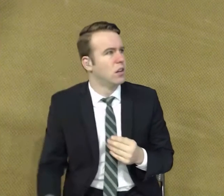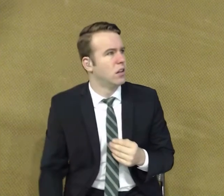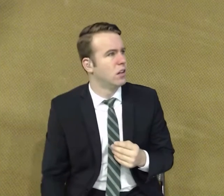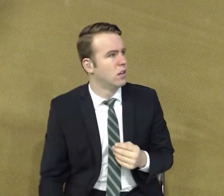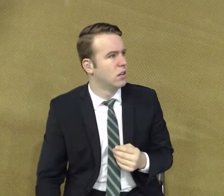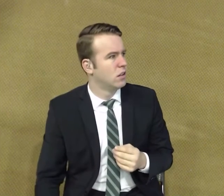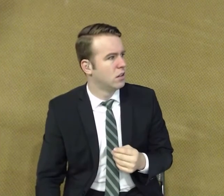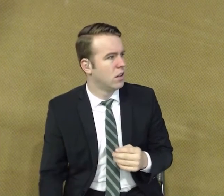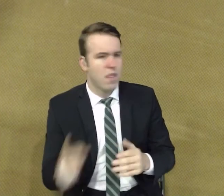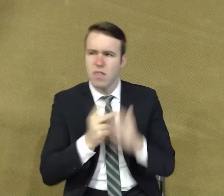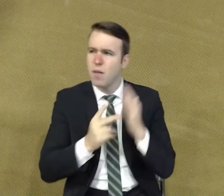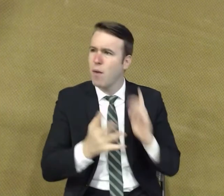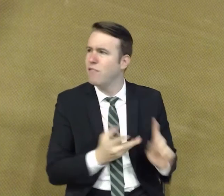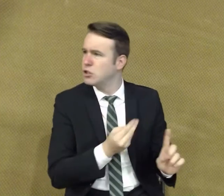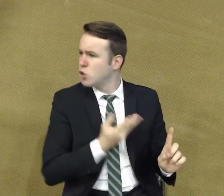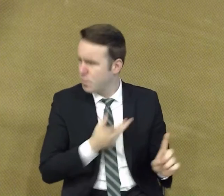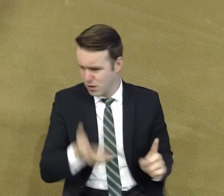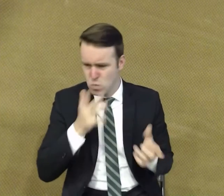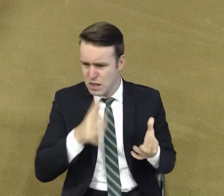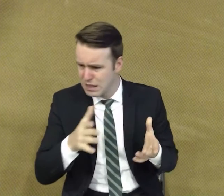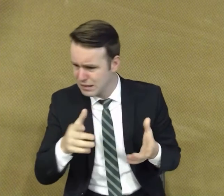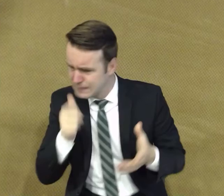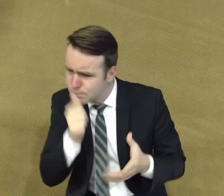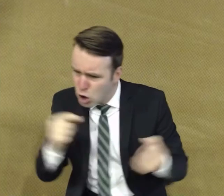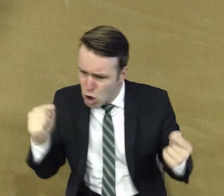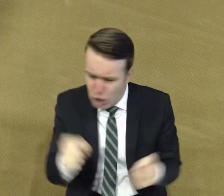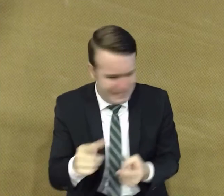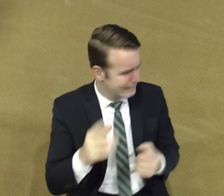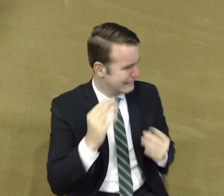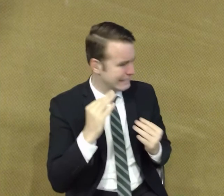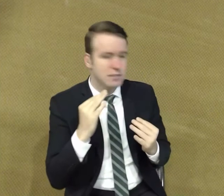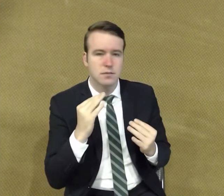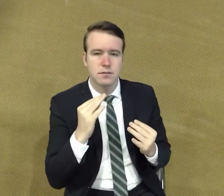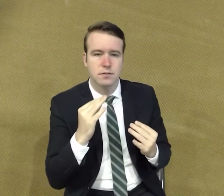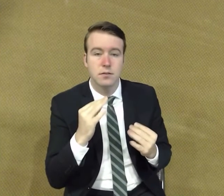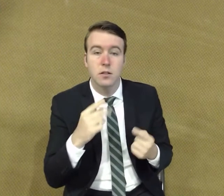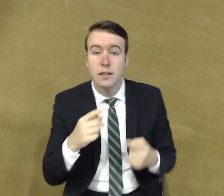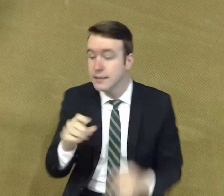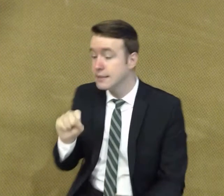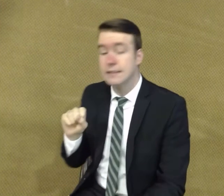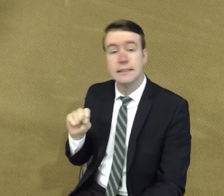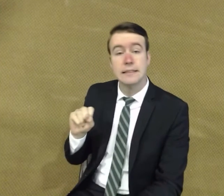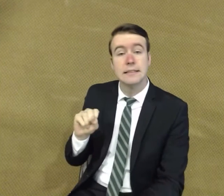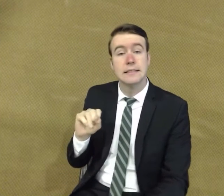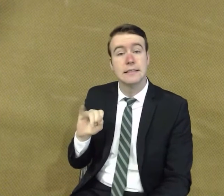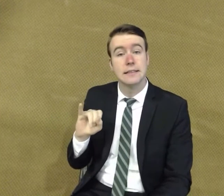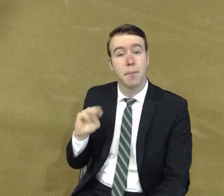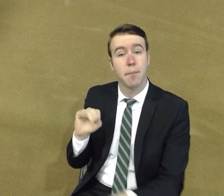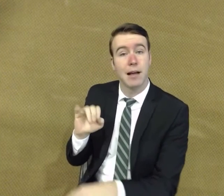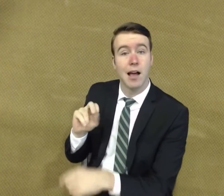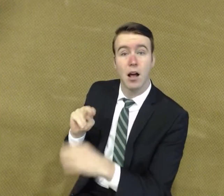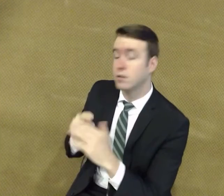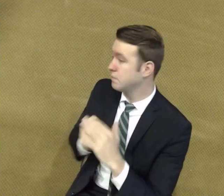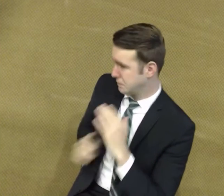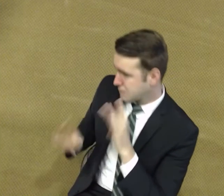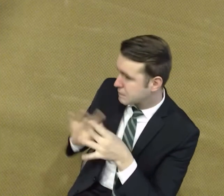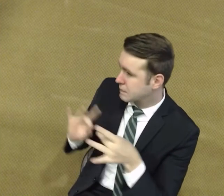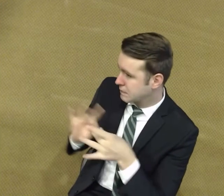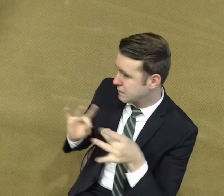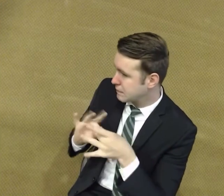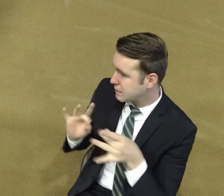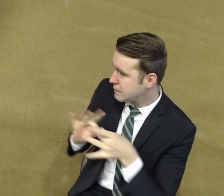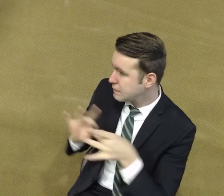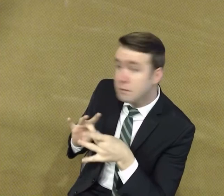That's what the prophet told me. And so while Simeon is doing all of that, the Bible says of